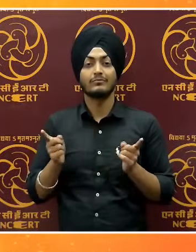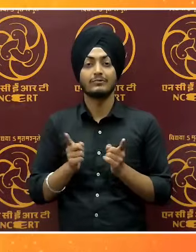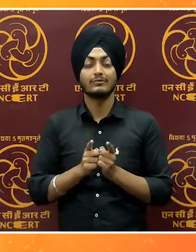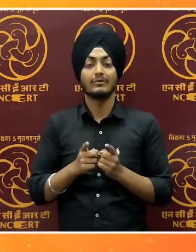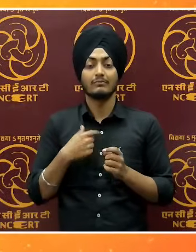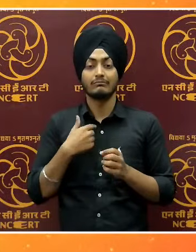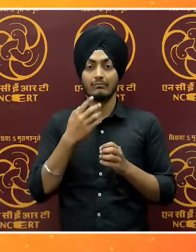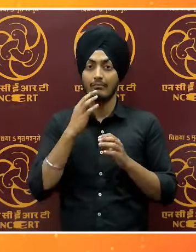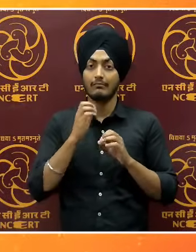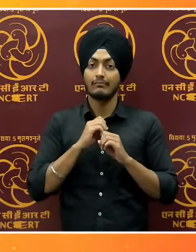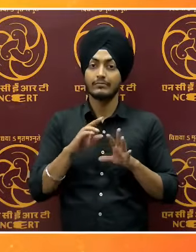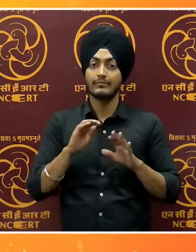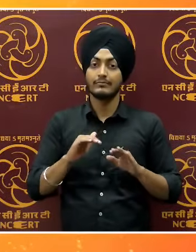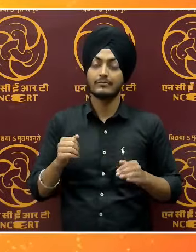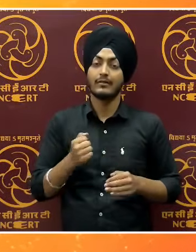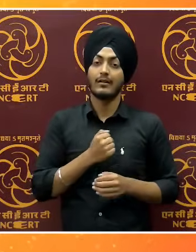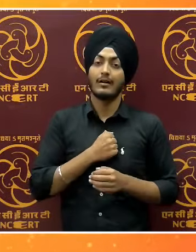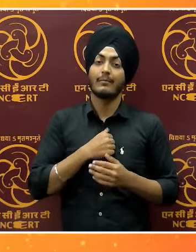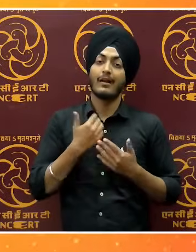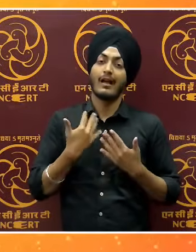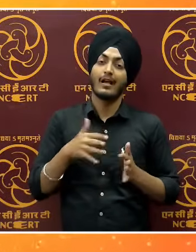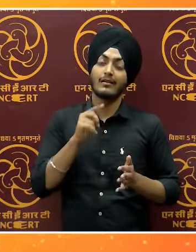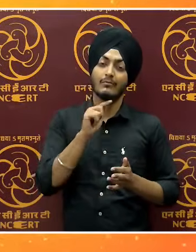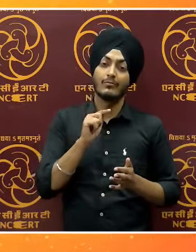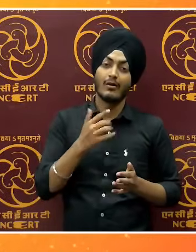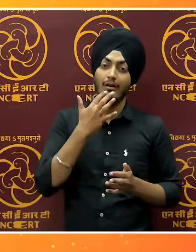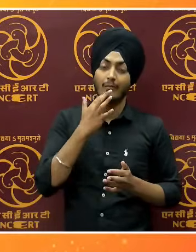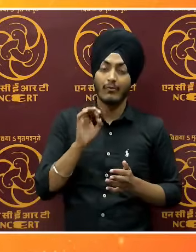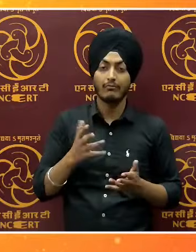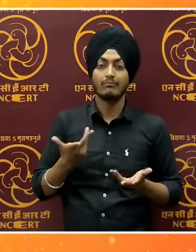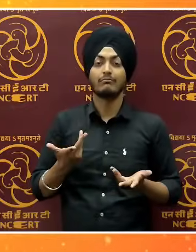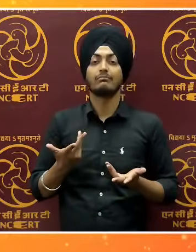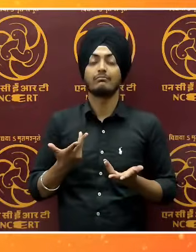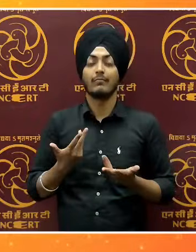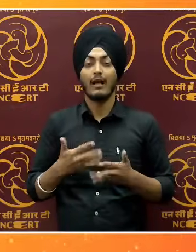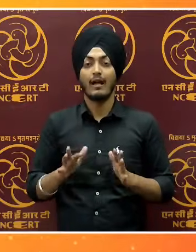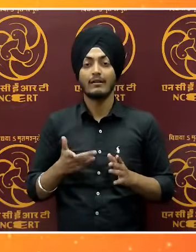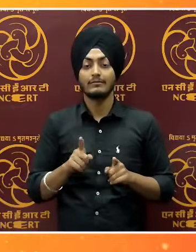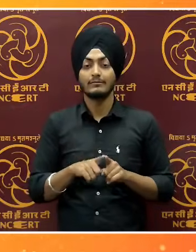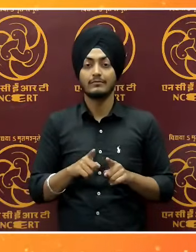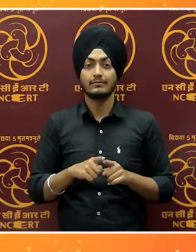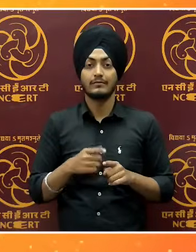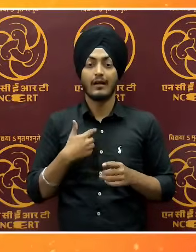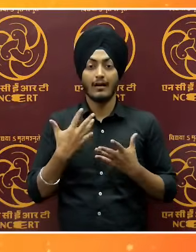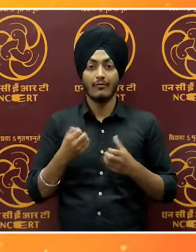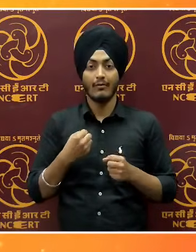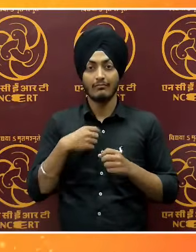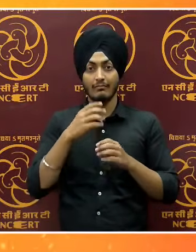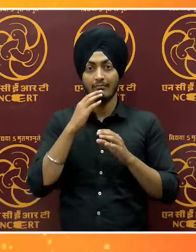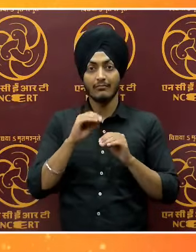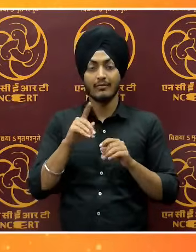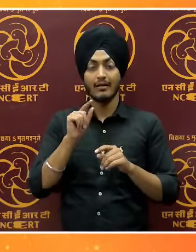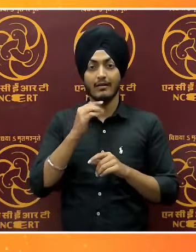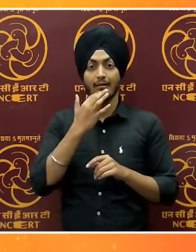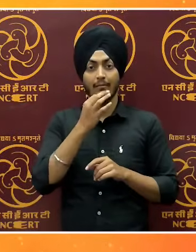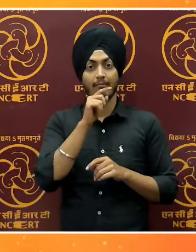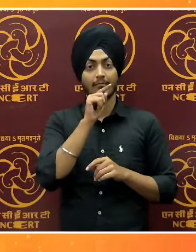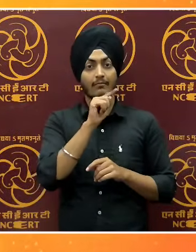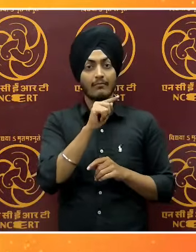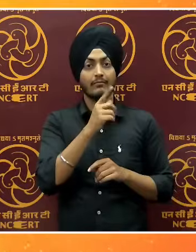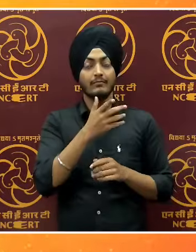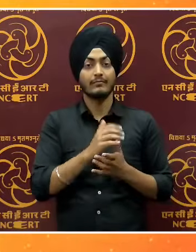our students? Any tip or any important tip for the session regarding Yes, the I topic? want to say one more thing. It is